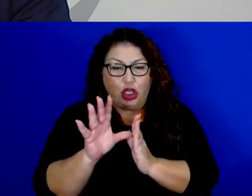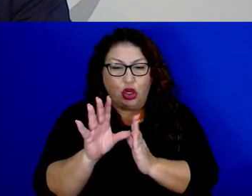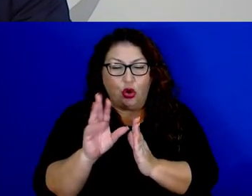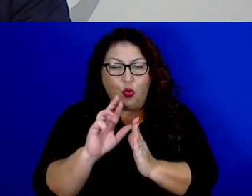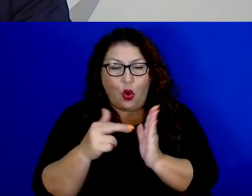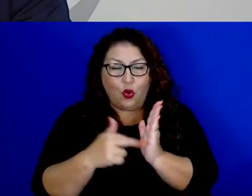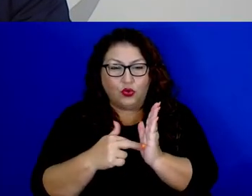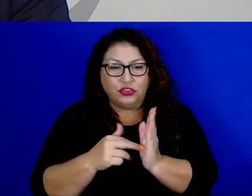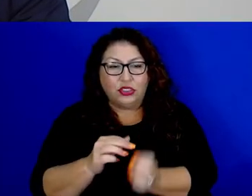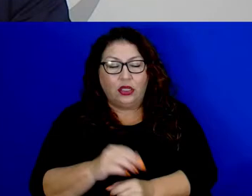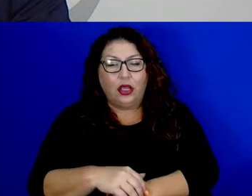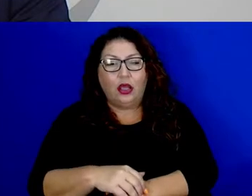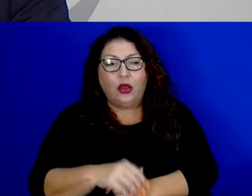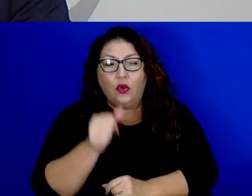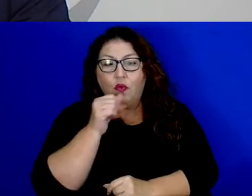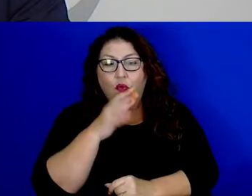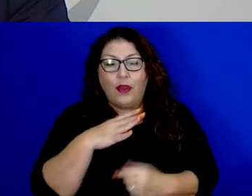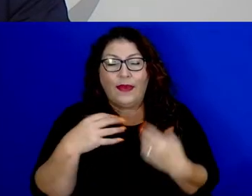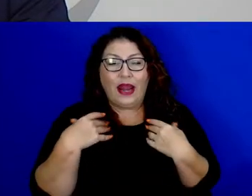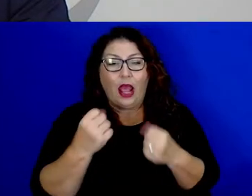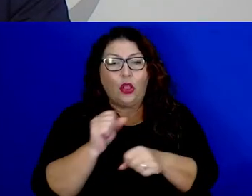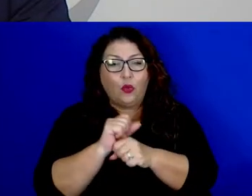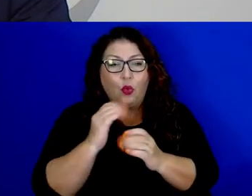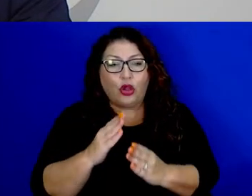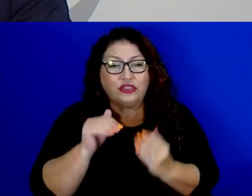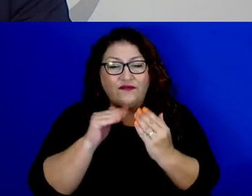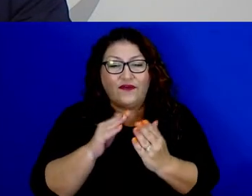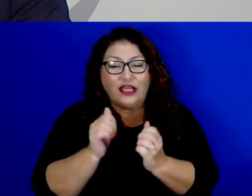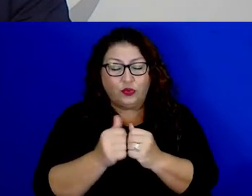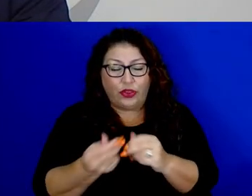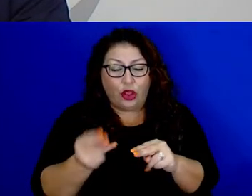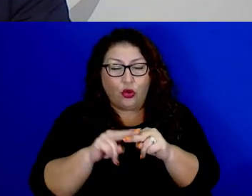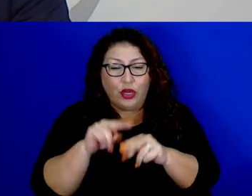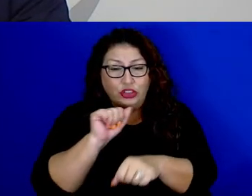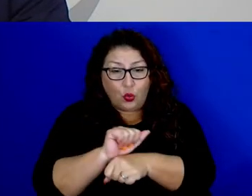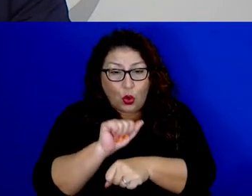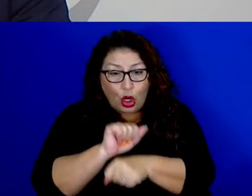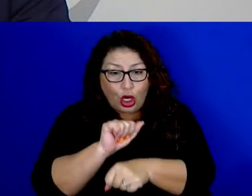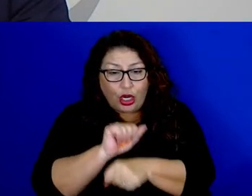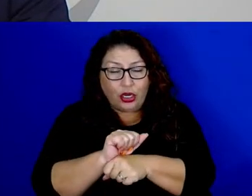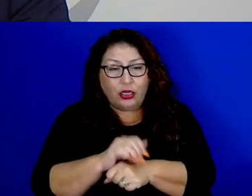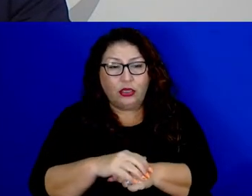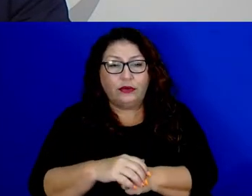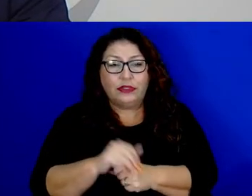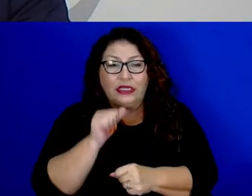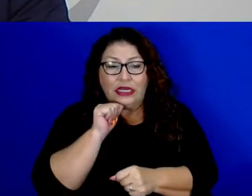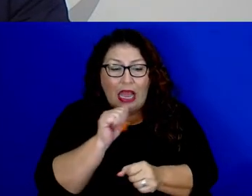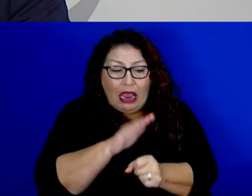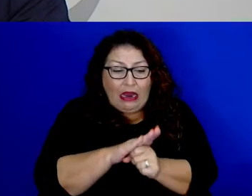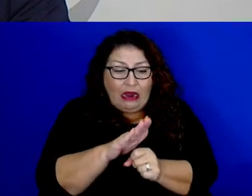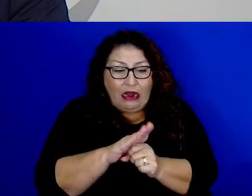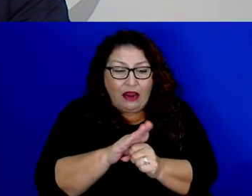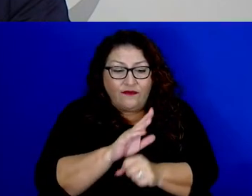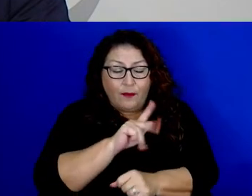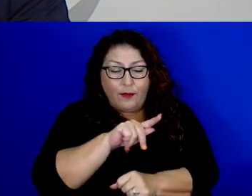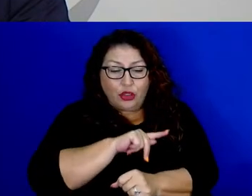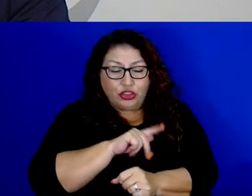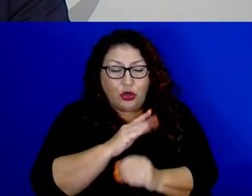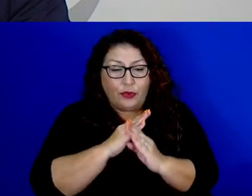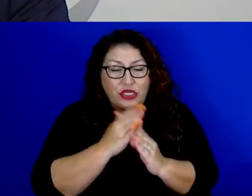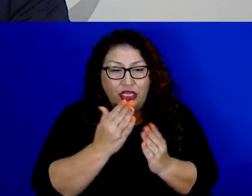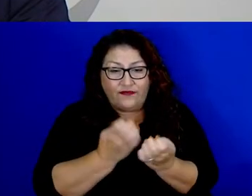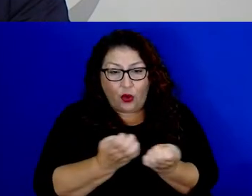health workers are faced with increased workloads, shortages of personal protective equipment,